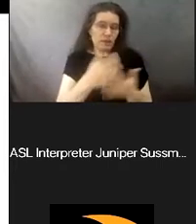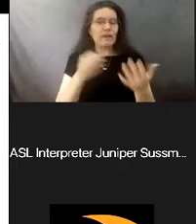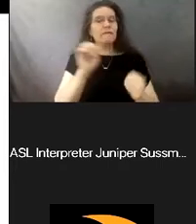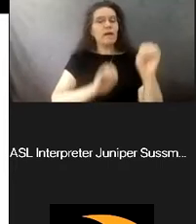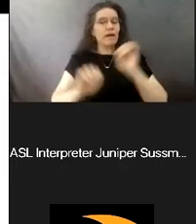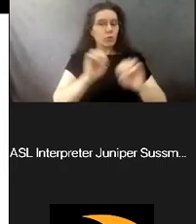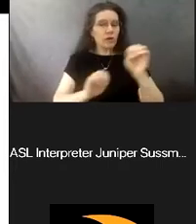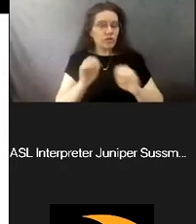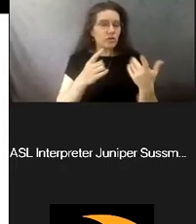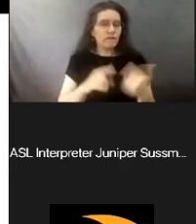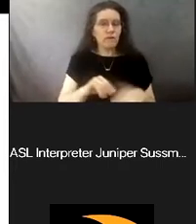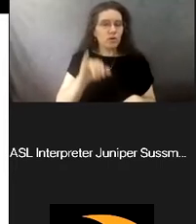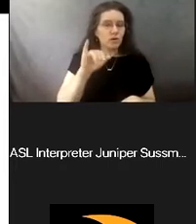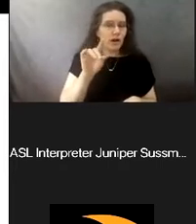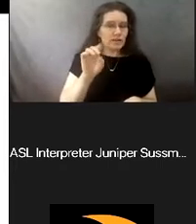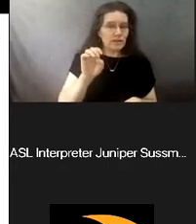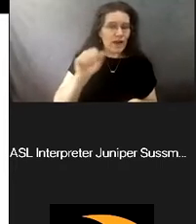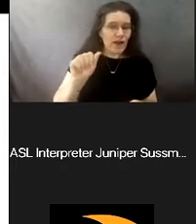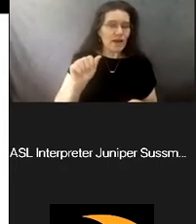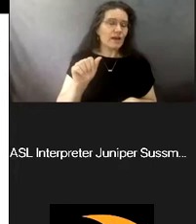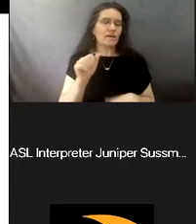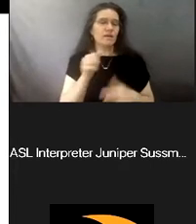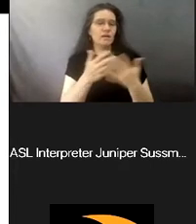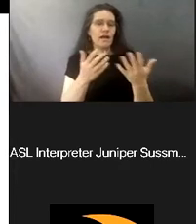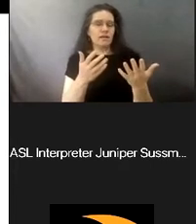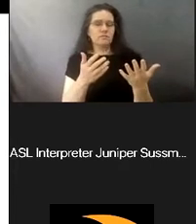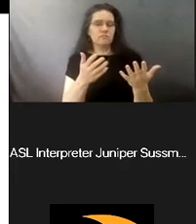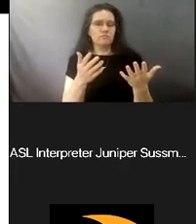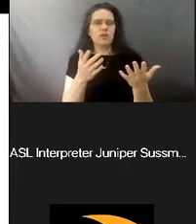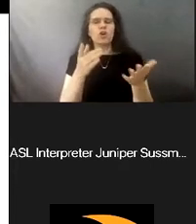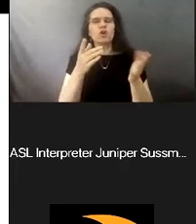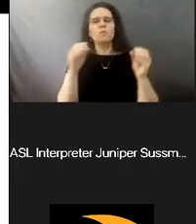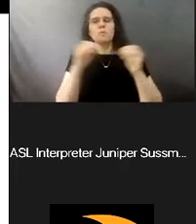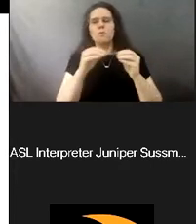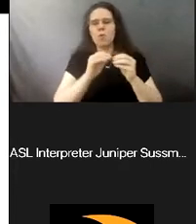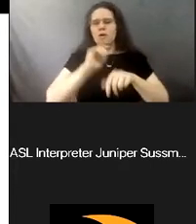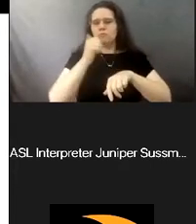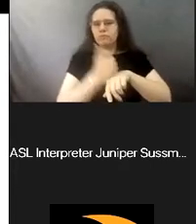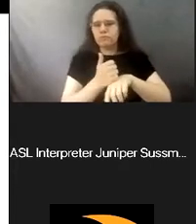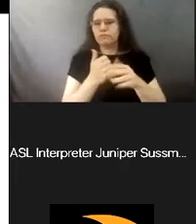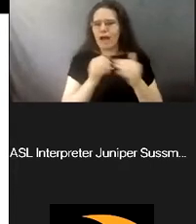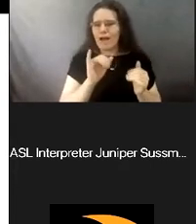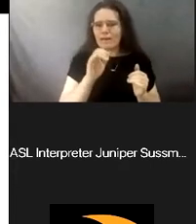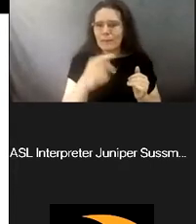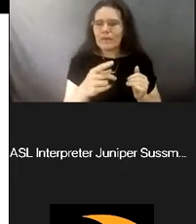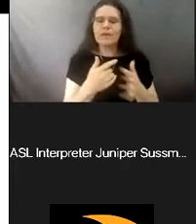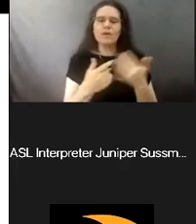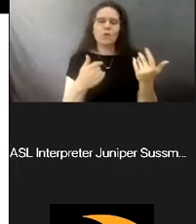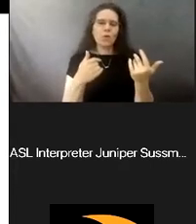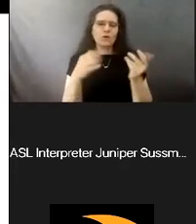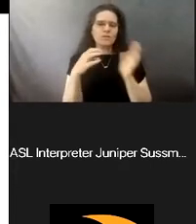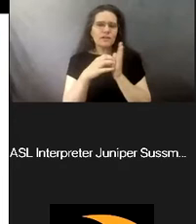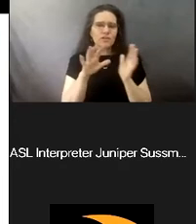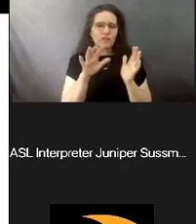for IDEA and look to putting an IEP in place or Section 504 protections